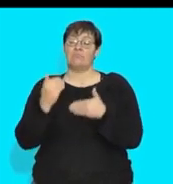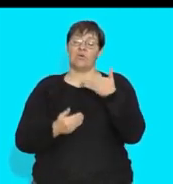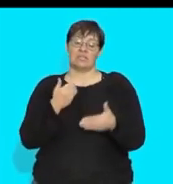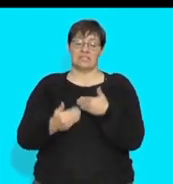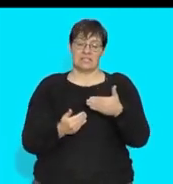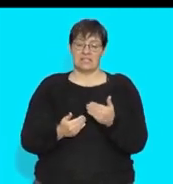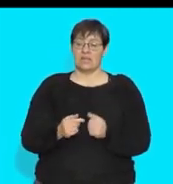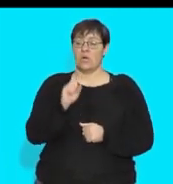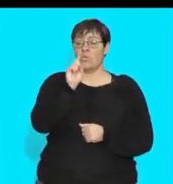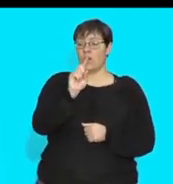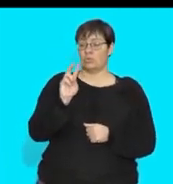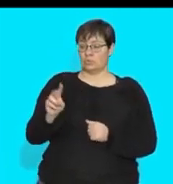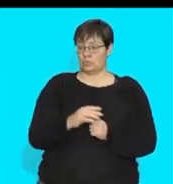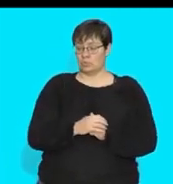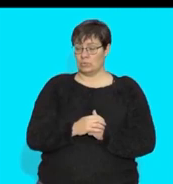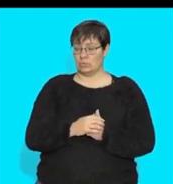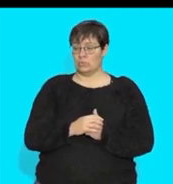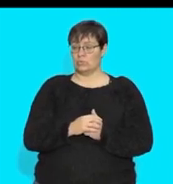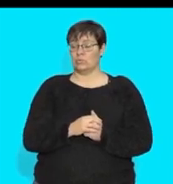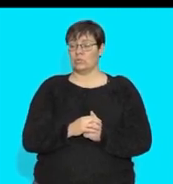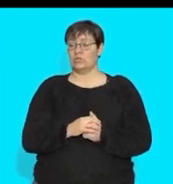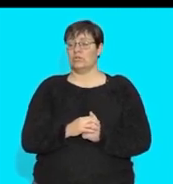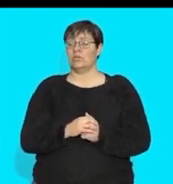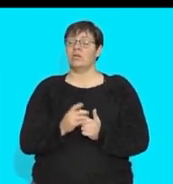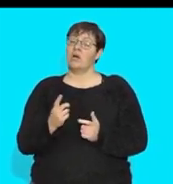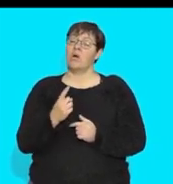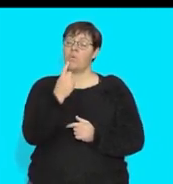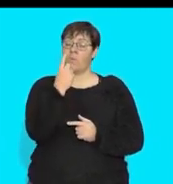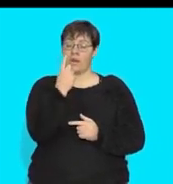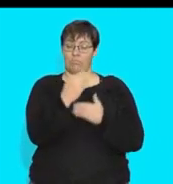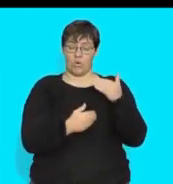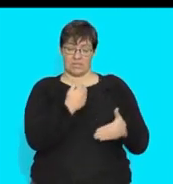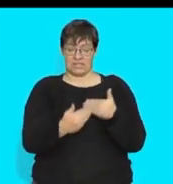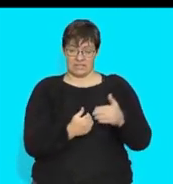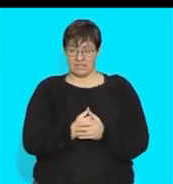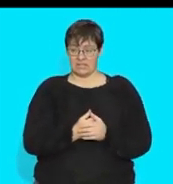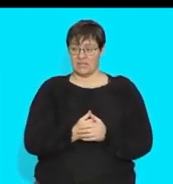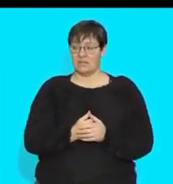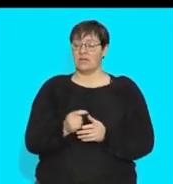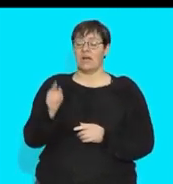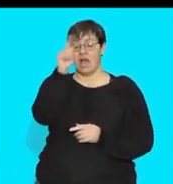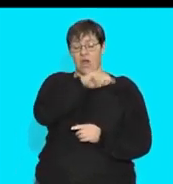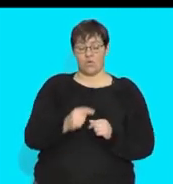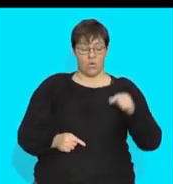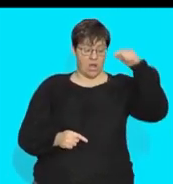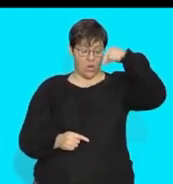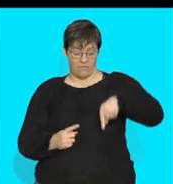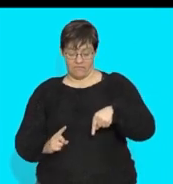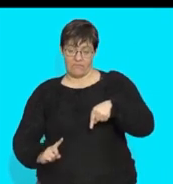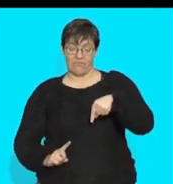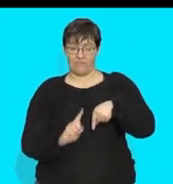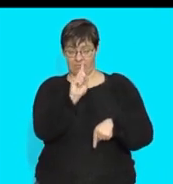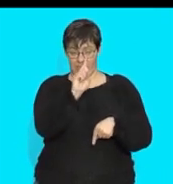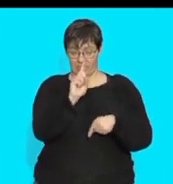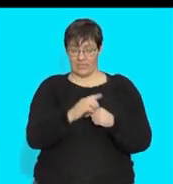identify the processes 1 and 2. Now what happens is it's one process and the arrows are going